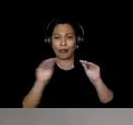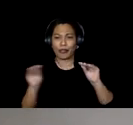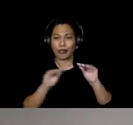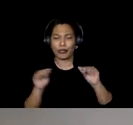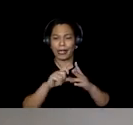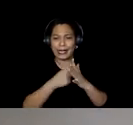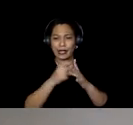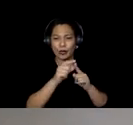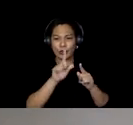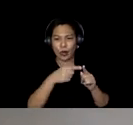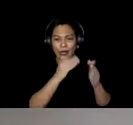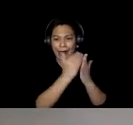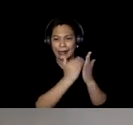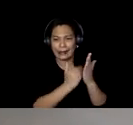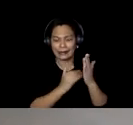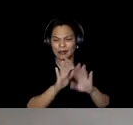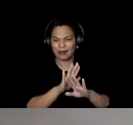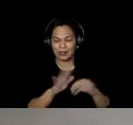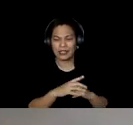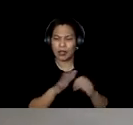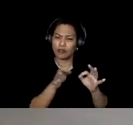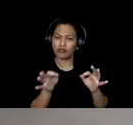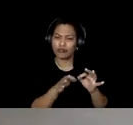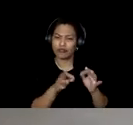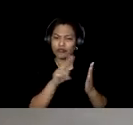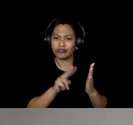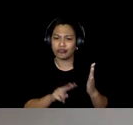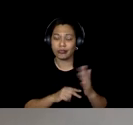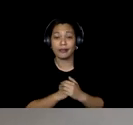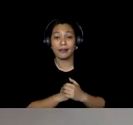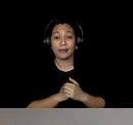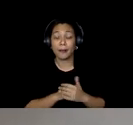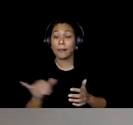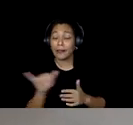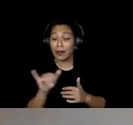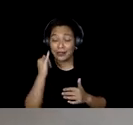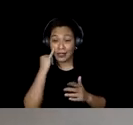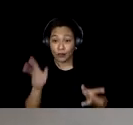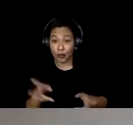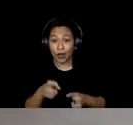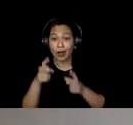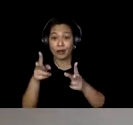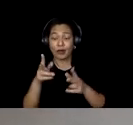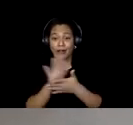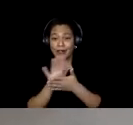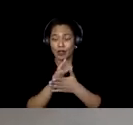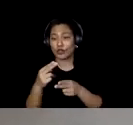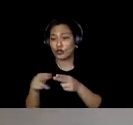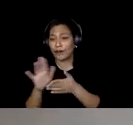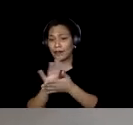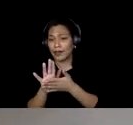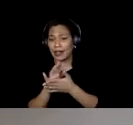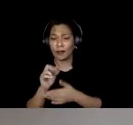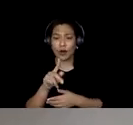title. Another thing to think about is if you're uploading like a video, like a short film or a trailer or